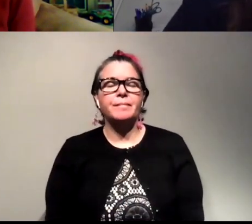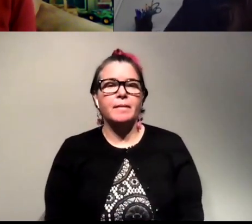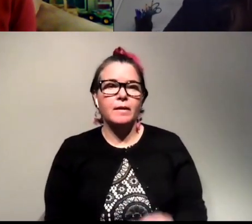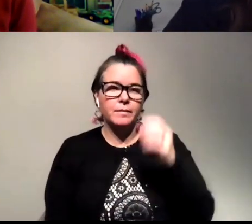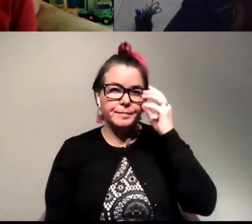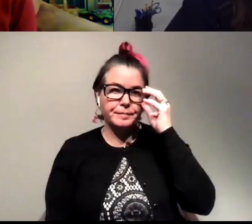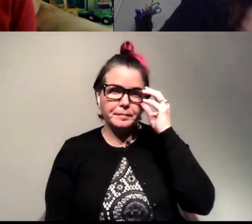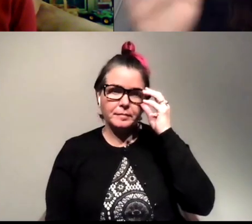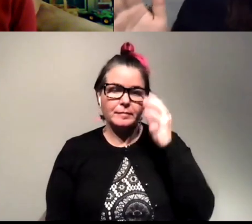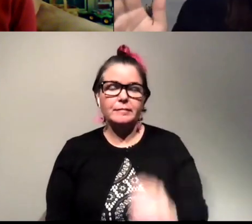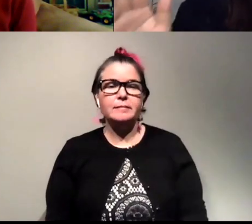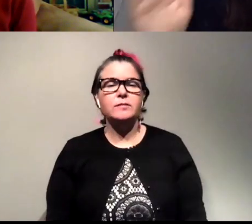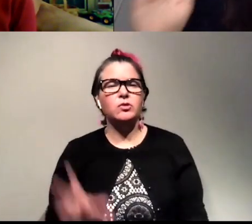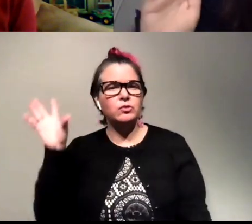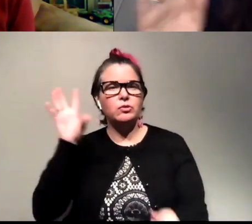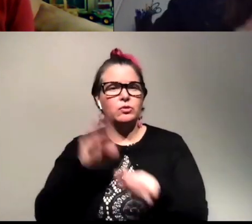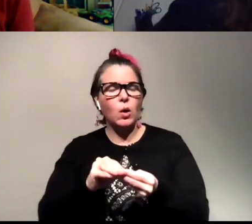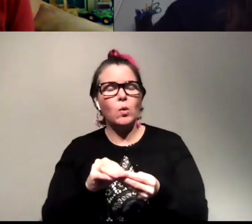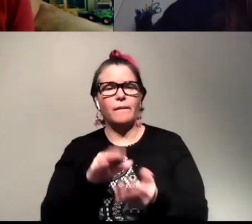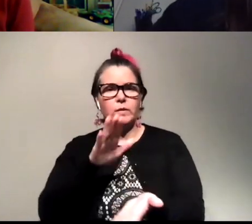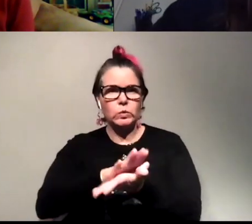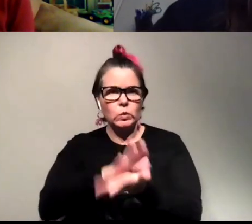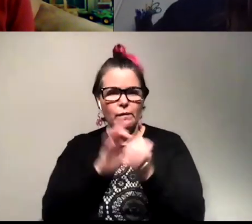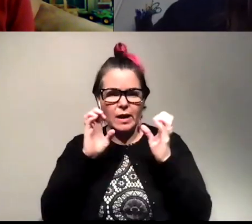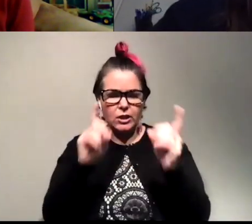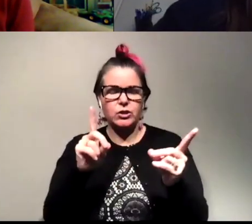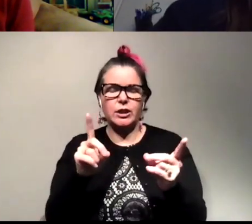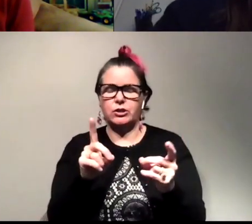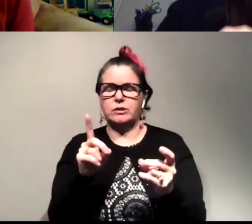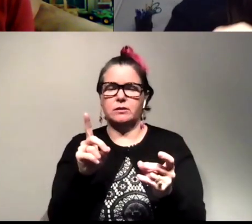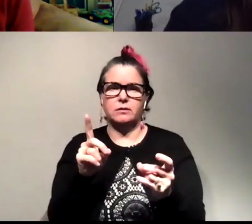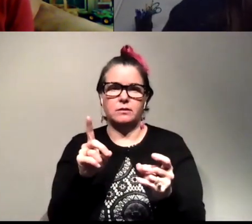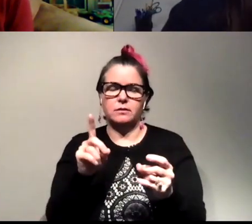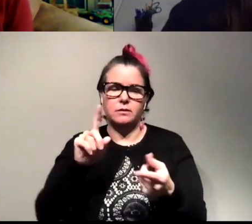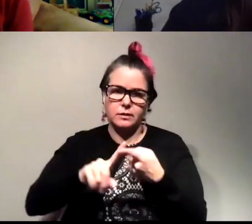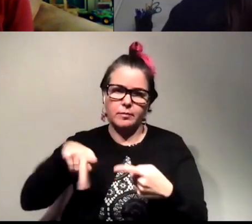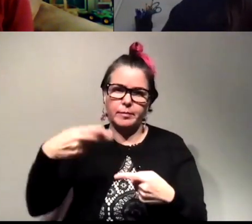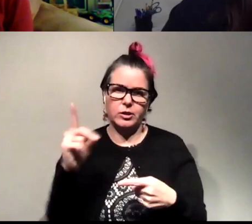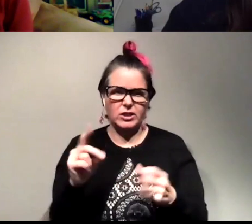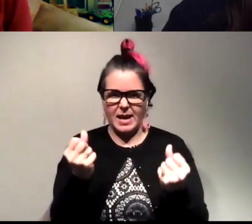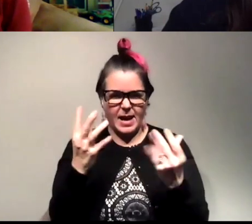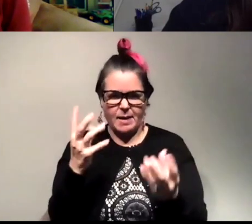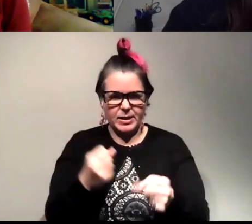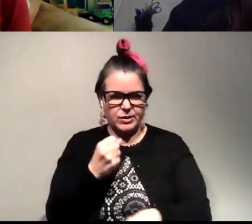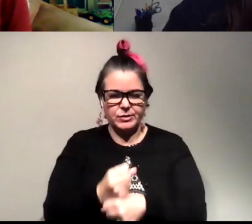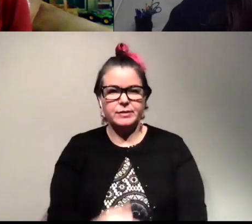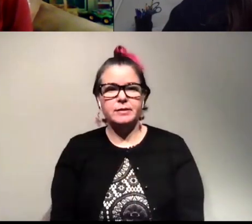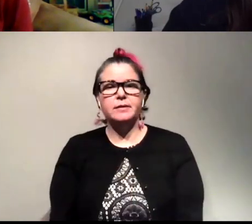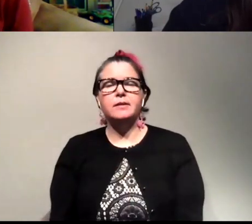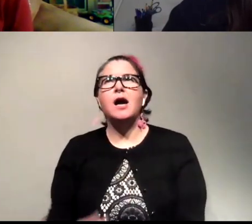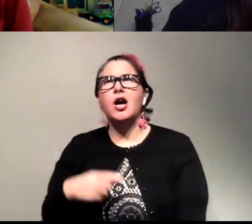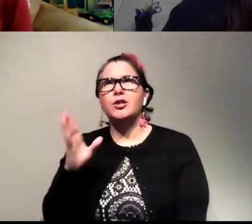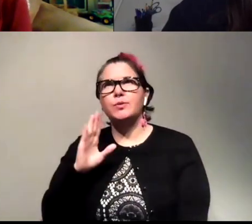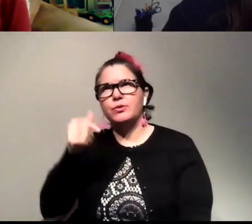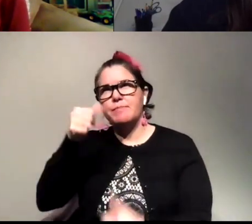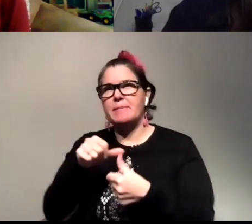many years of education total did it take you to get to the point where you had your PhD? So I used to know this off the top